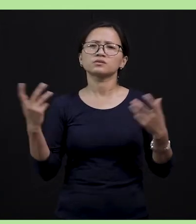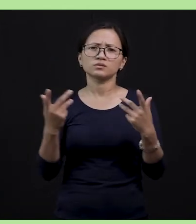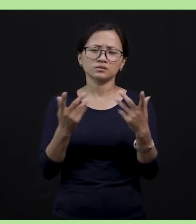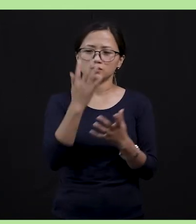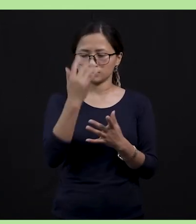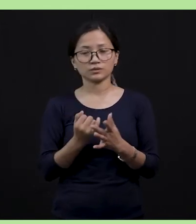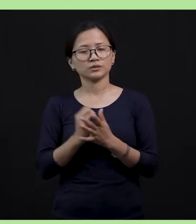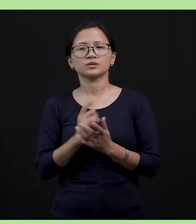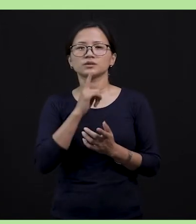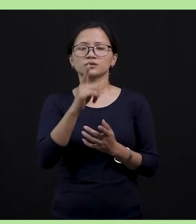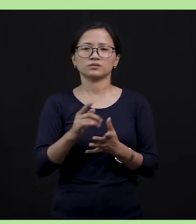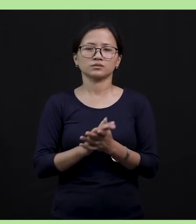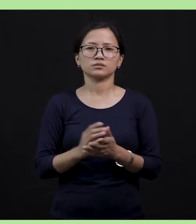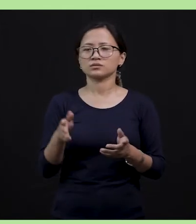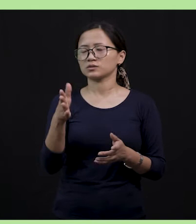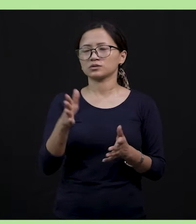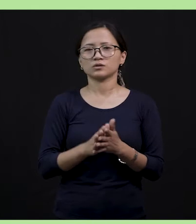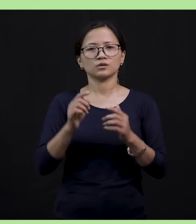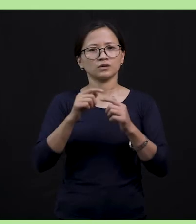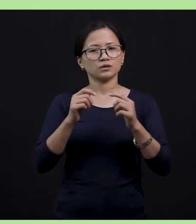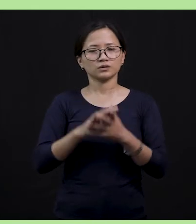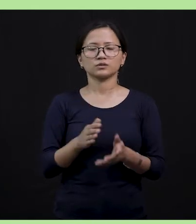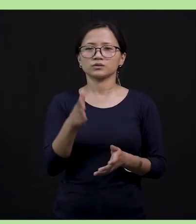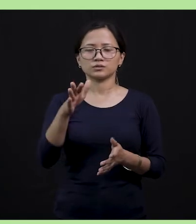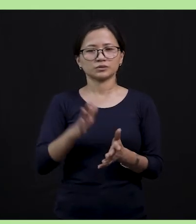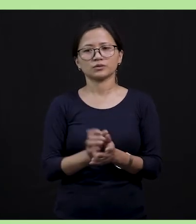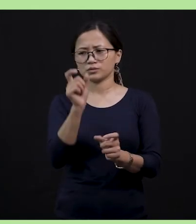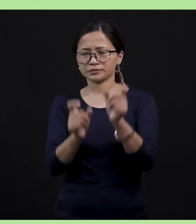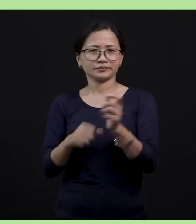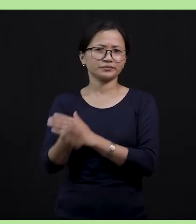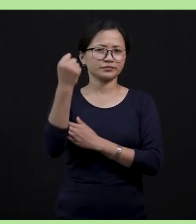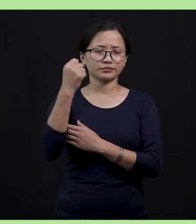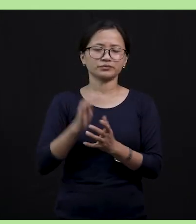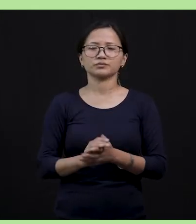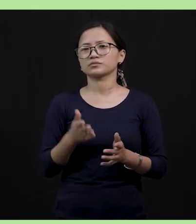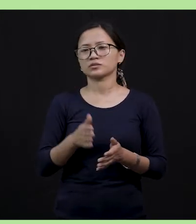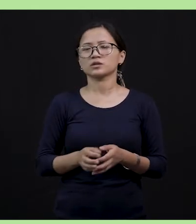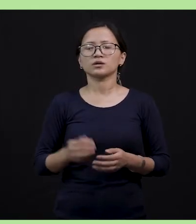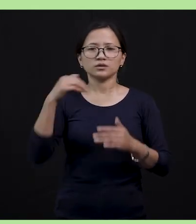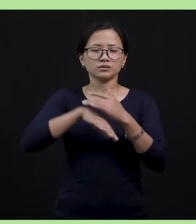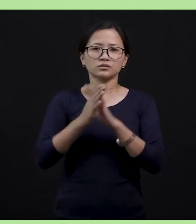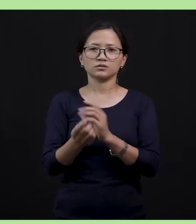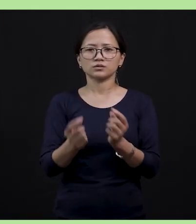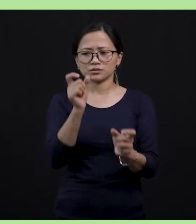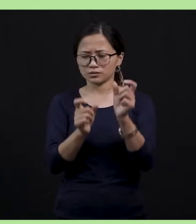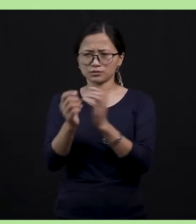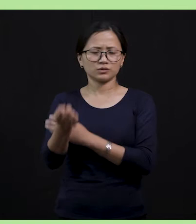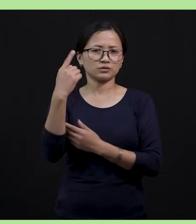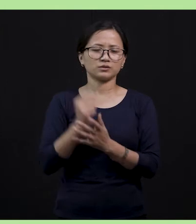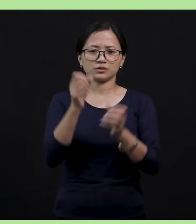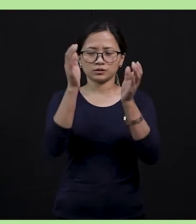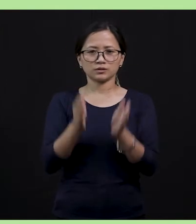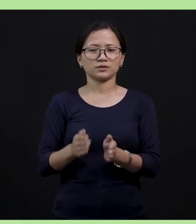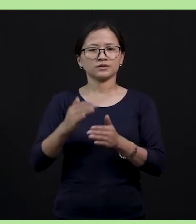why it is said if there is no election, there is no democracy. And in a democratic setup, the government of the day would